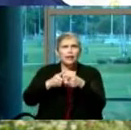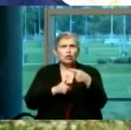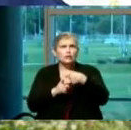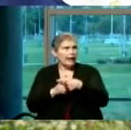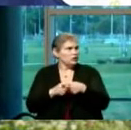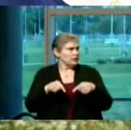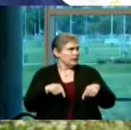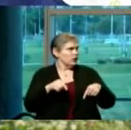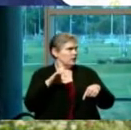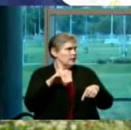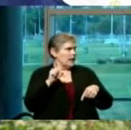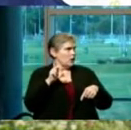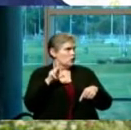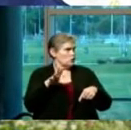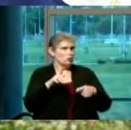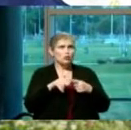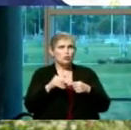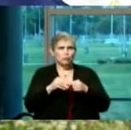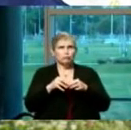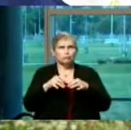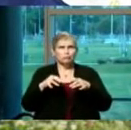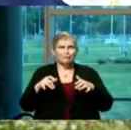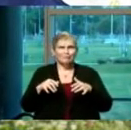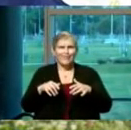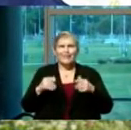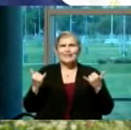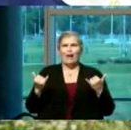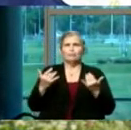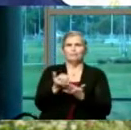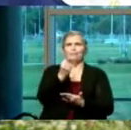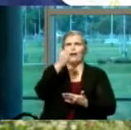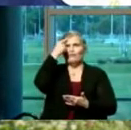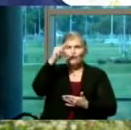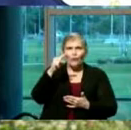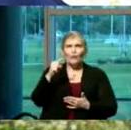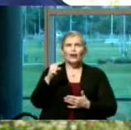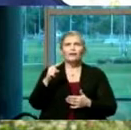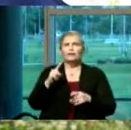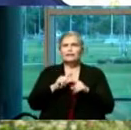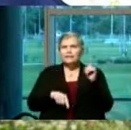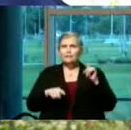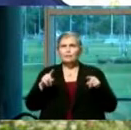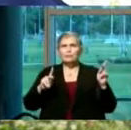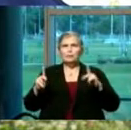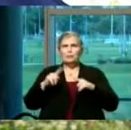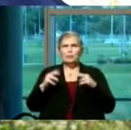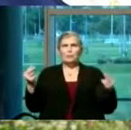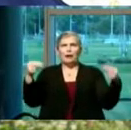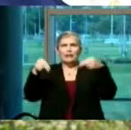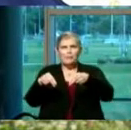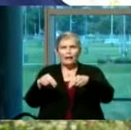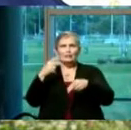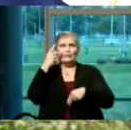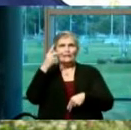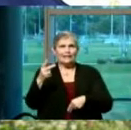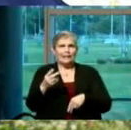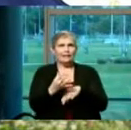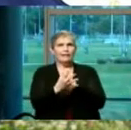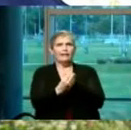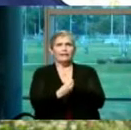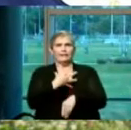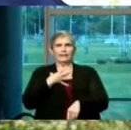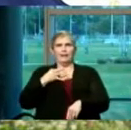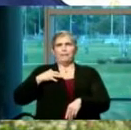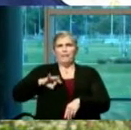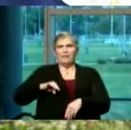with your Together We Grow effort. There's an opportunity for a number of participants in that program to see the benefit of the Civilian